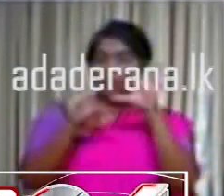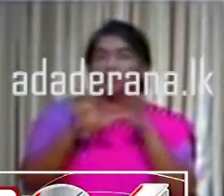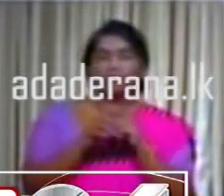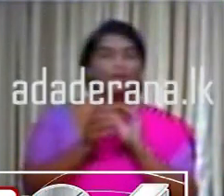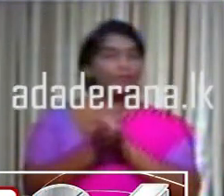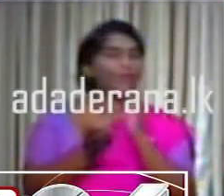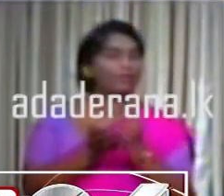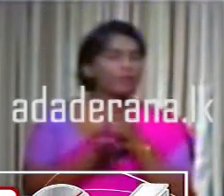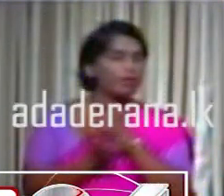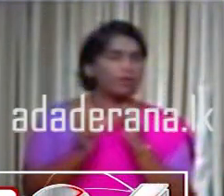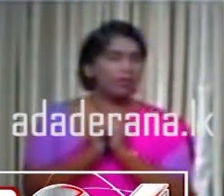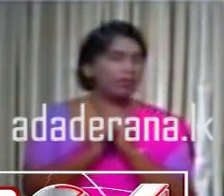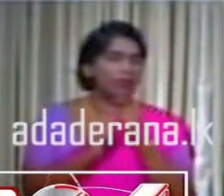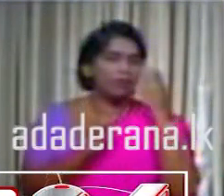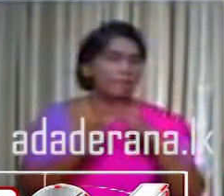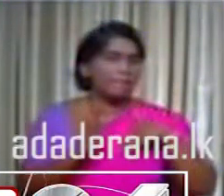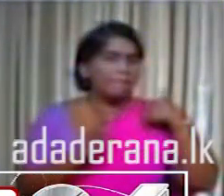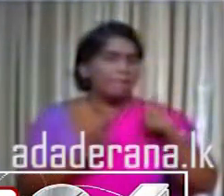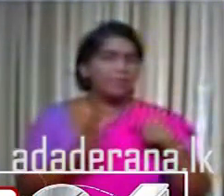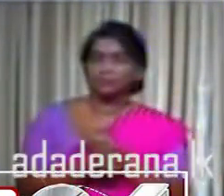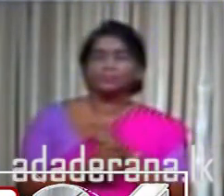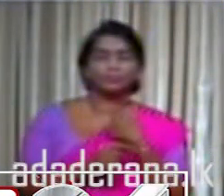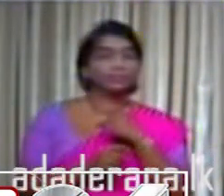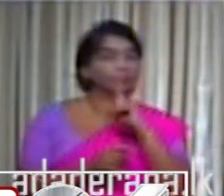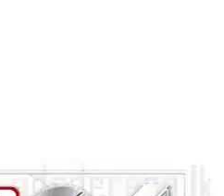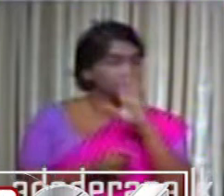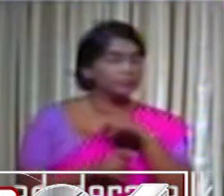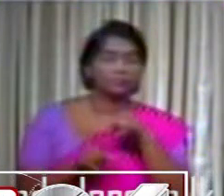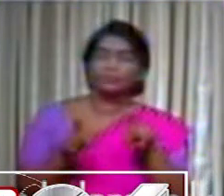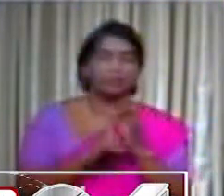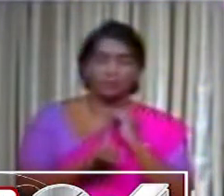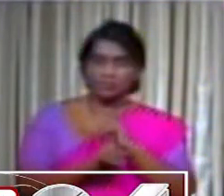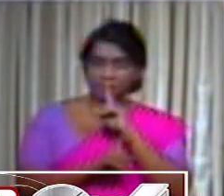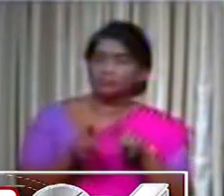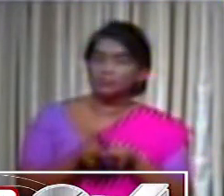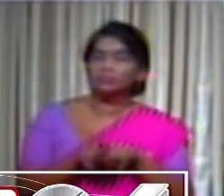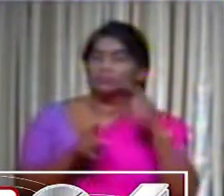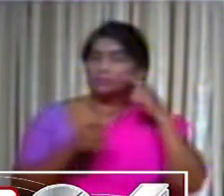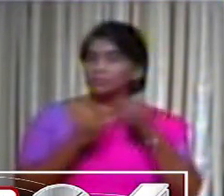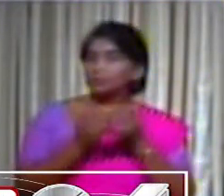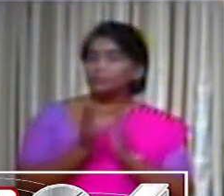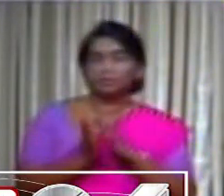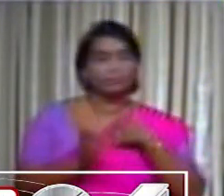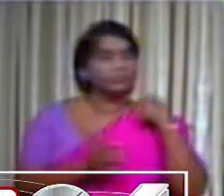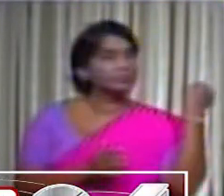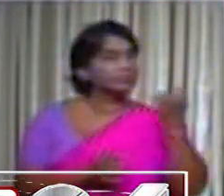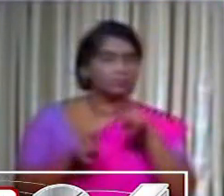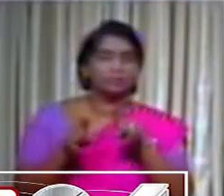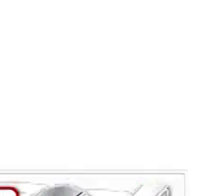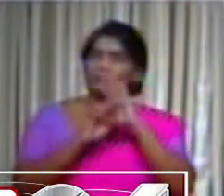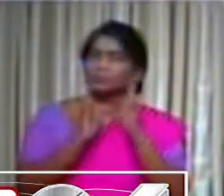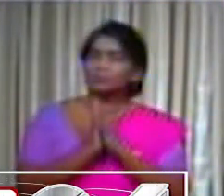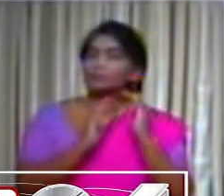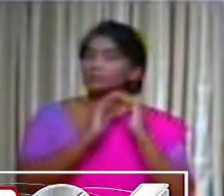priority? Particularly when you are facing so much of challenges. The minister, in his speech, went on thanking all these agencies